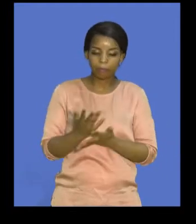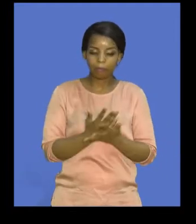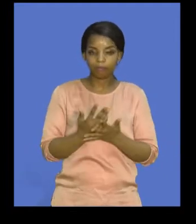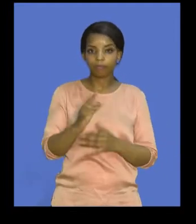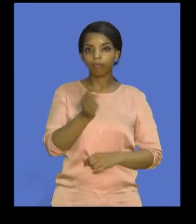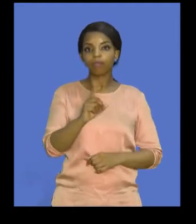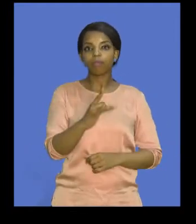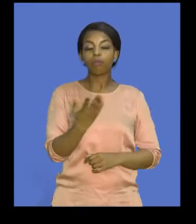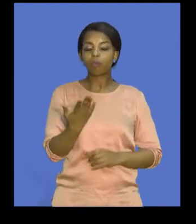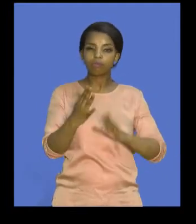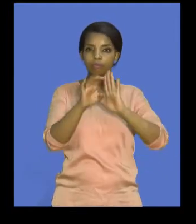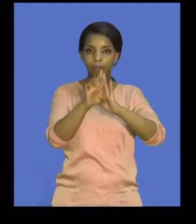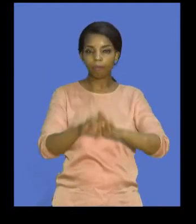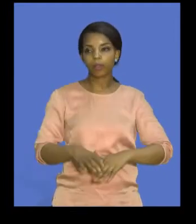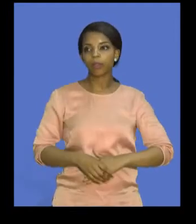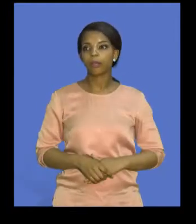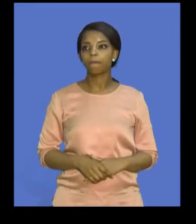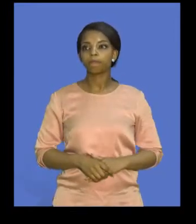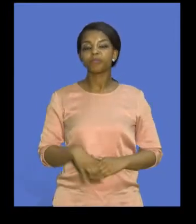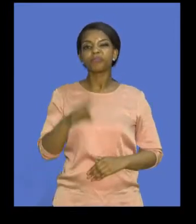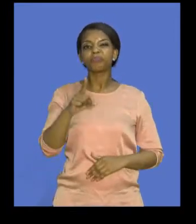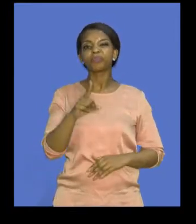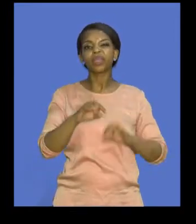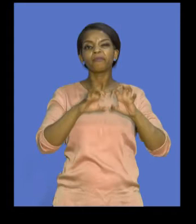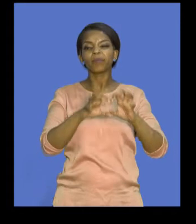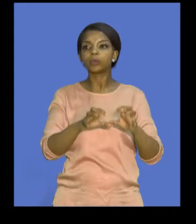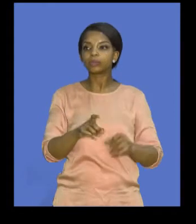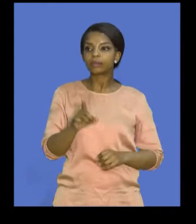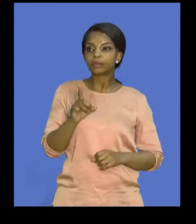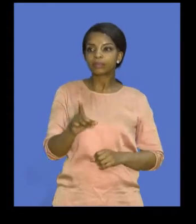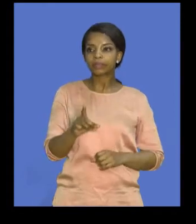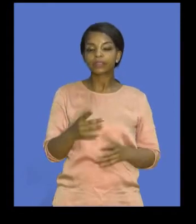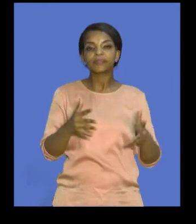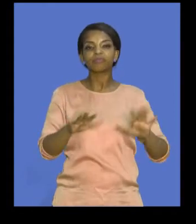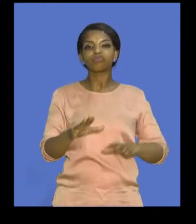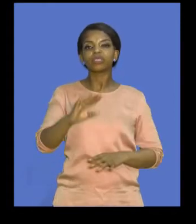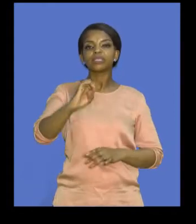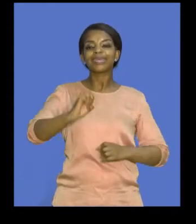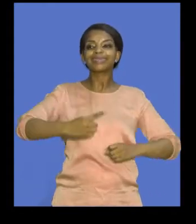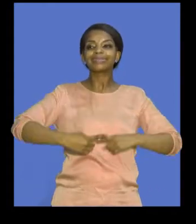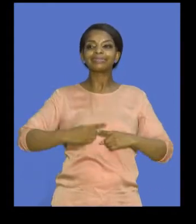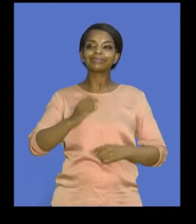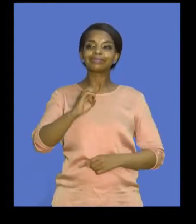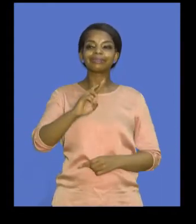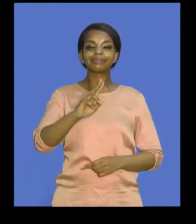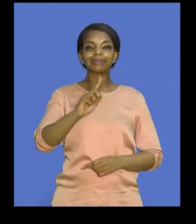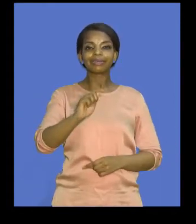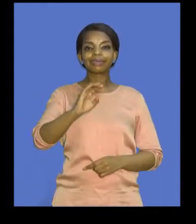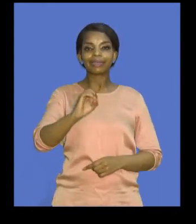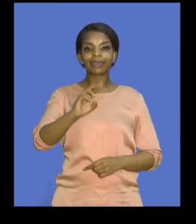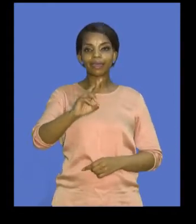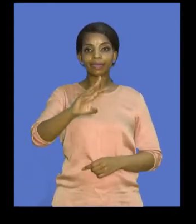force exerted by, okay, just to bring this into context, by charge 1